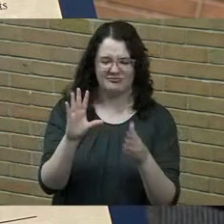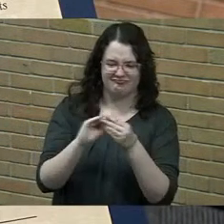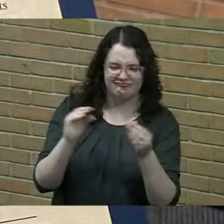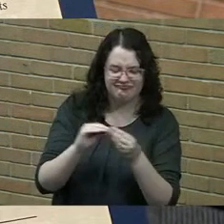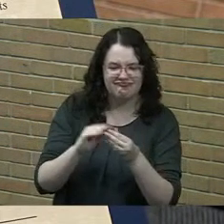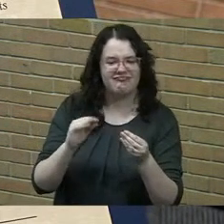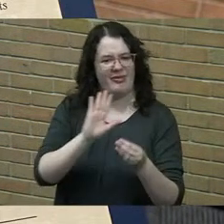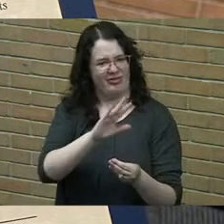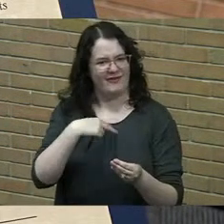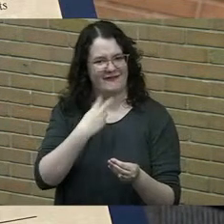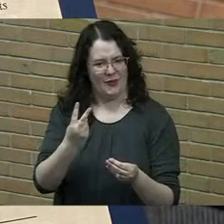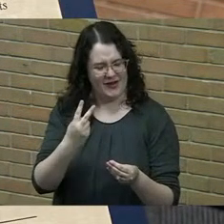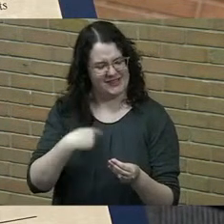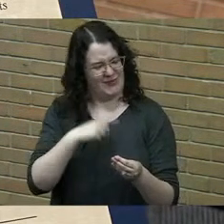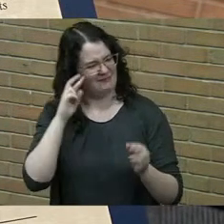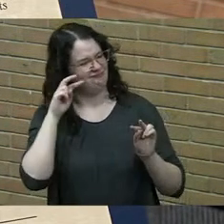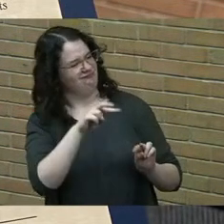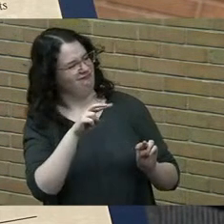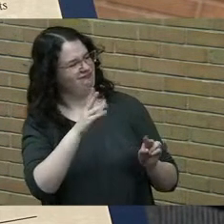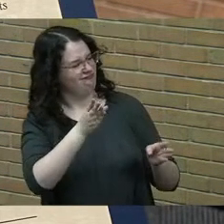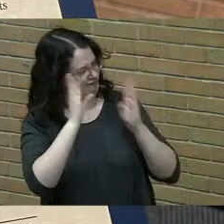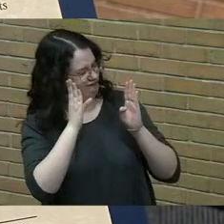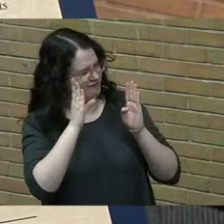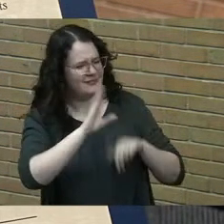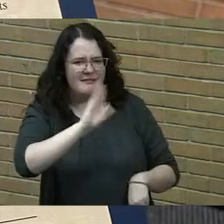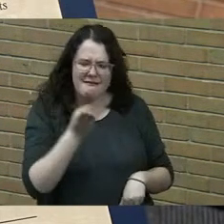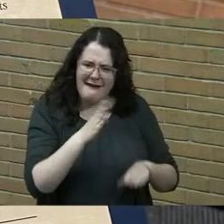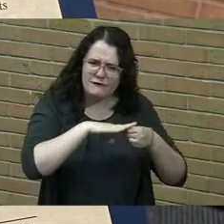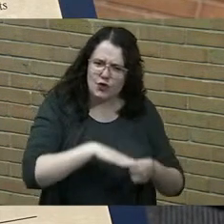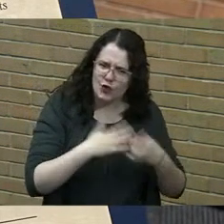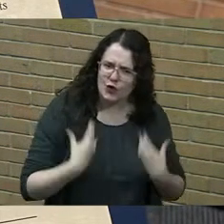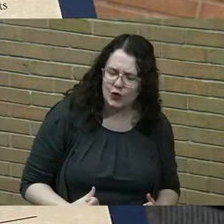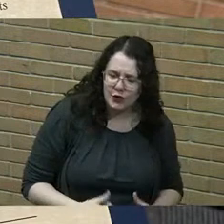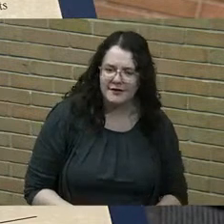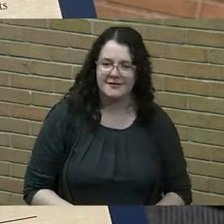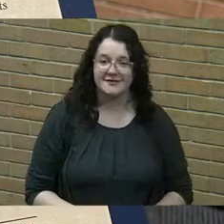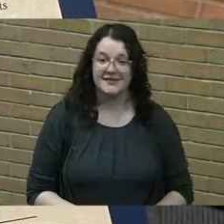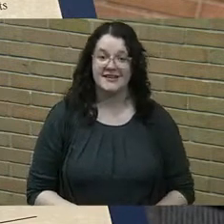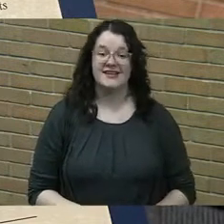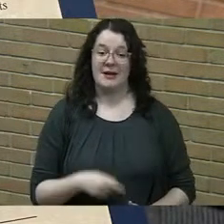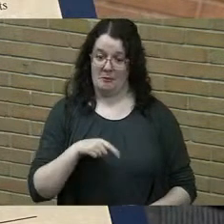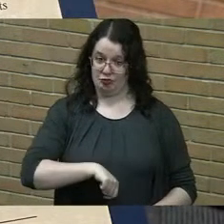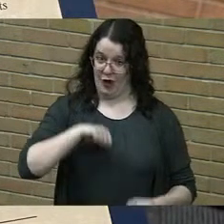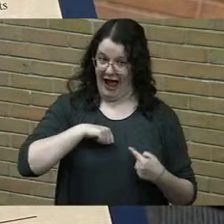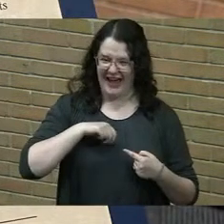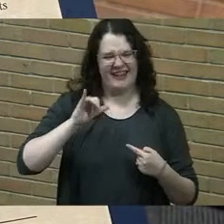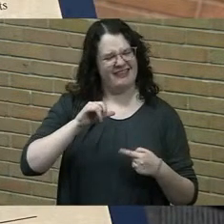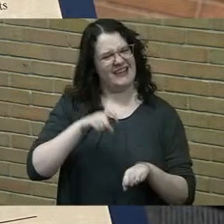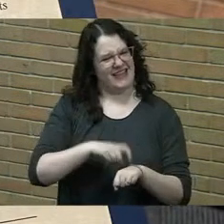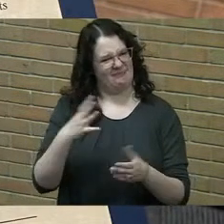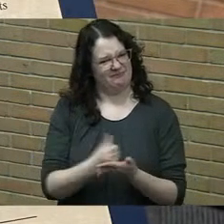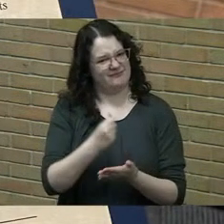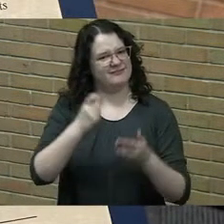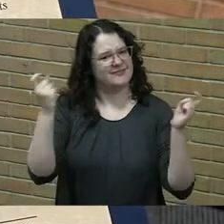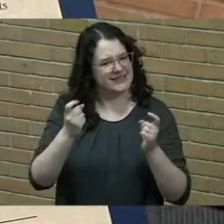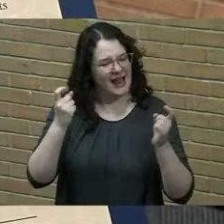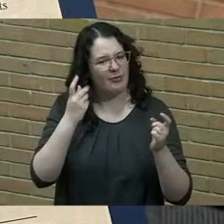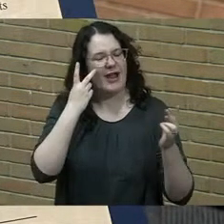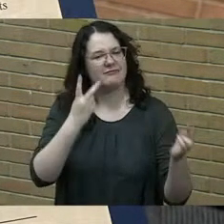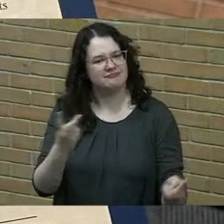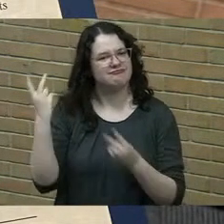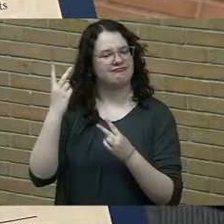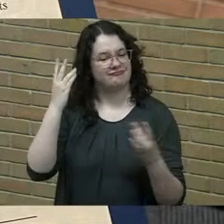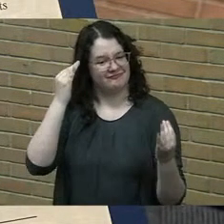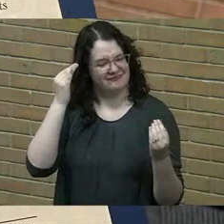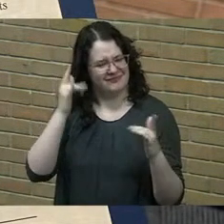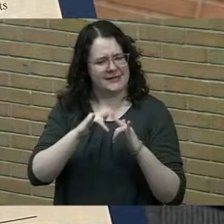never silenced. Or whereas a time of celebration and reflection, Pride reminds us to remain vigilant and